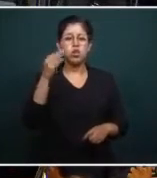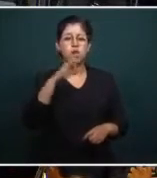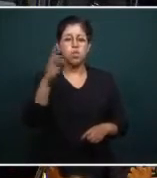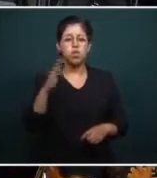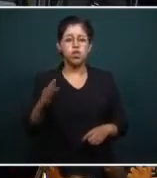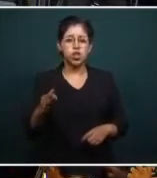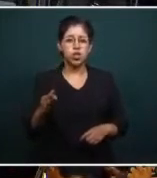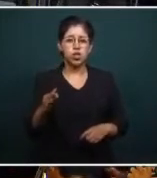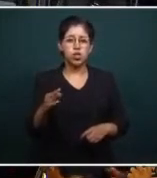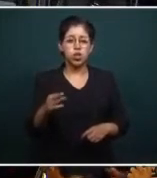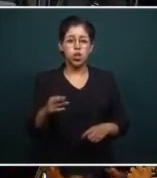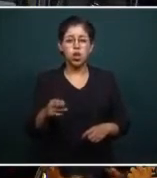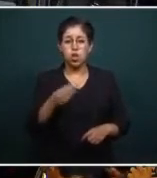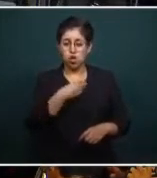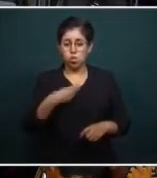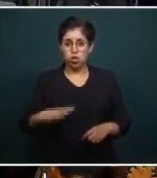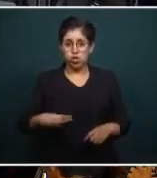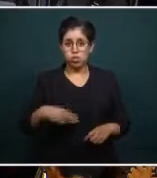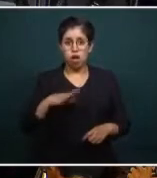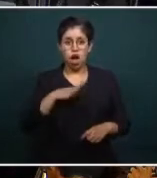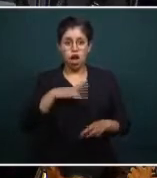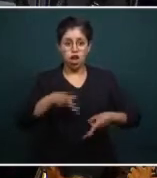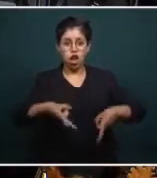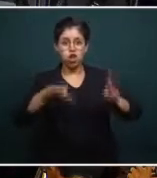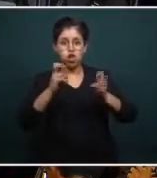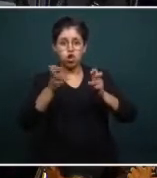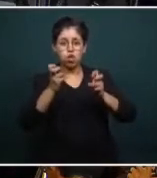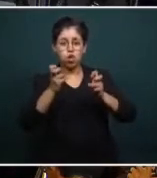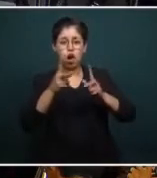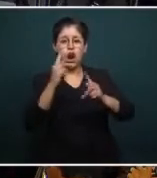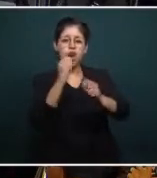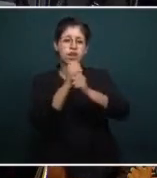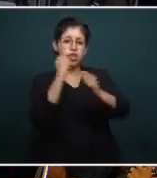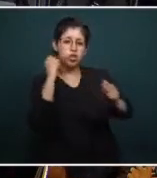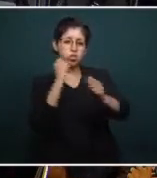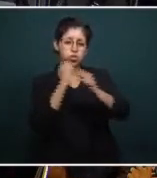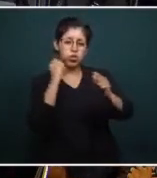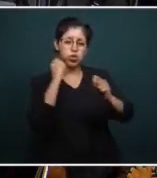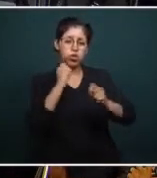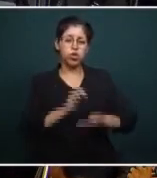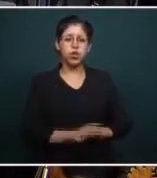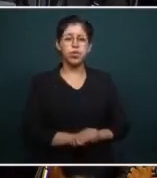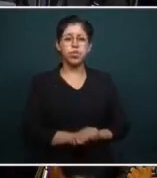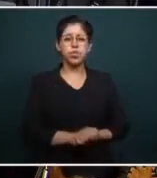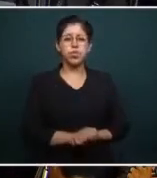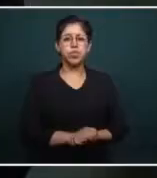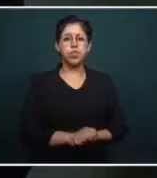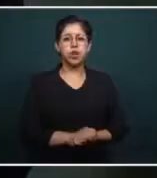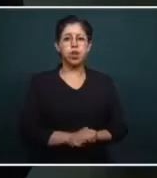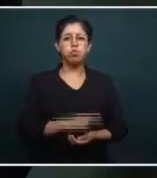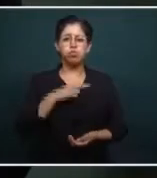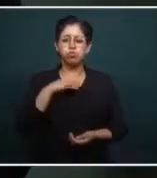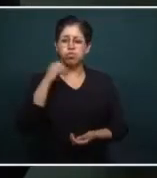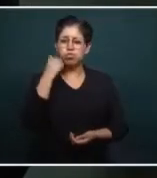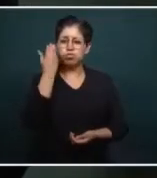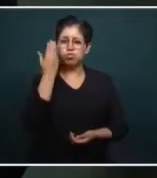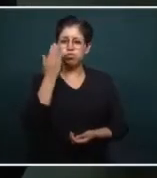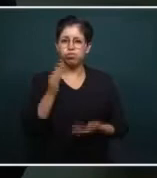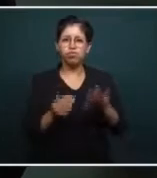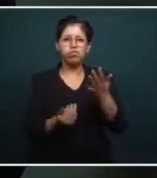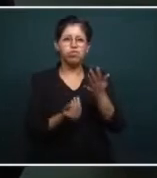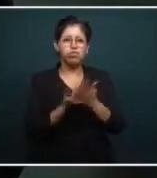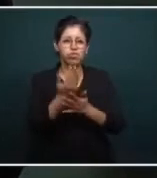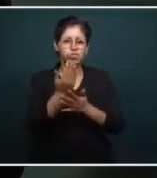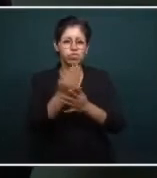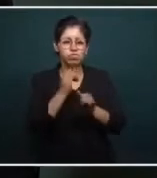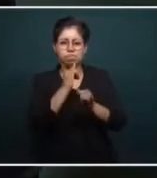have 89%, whereas the theft in public transportation. So first, we